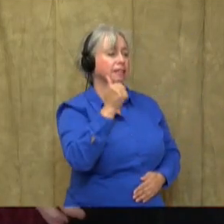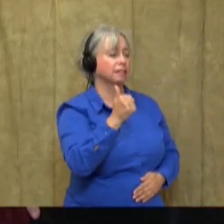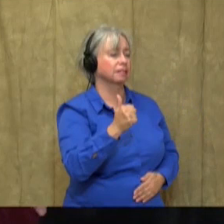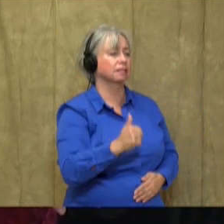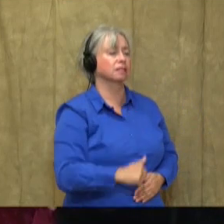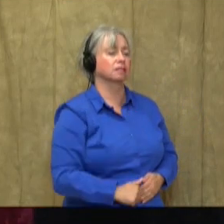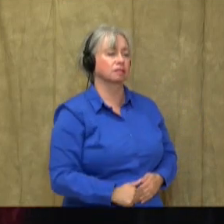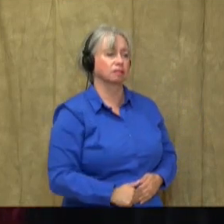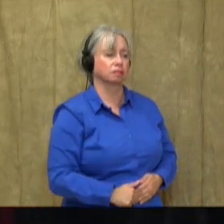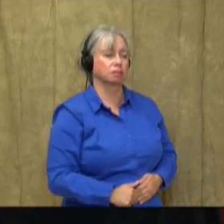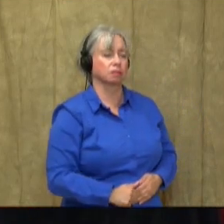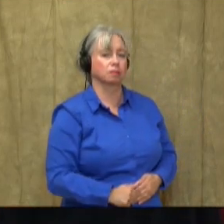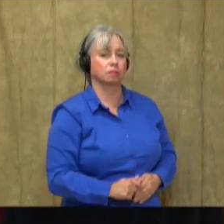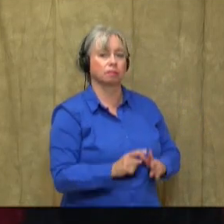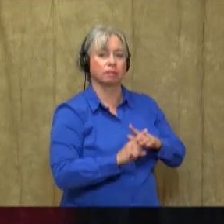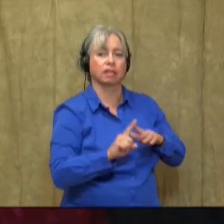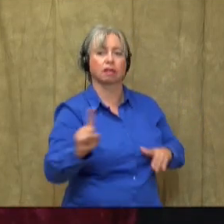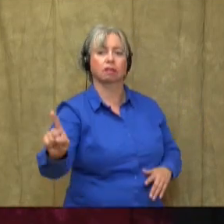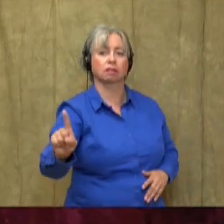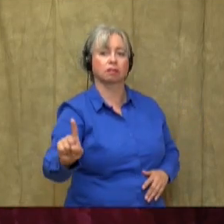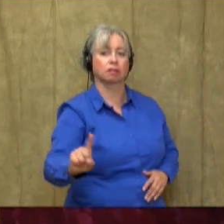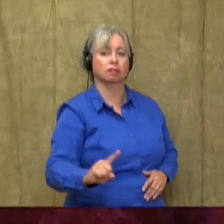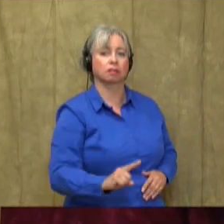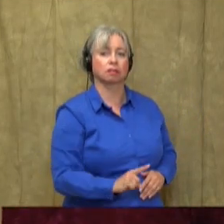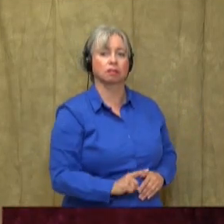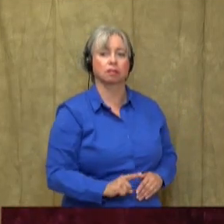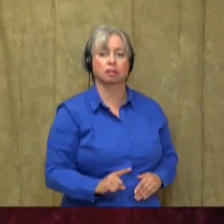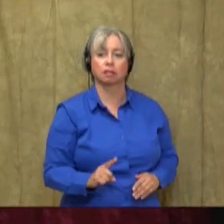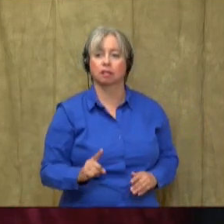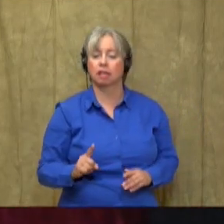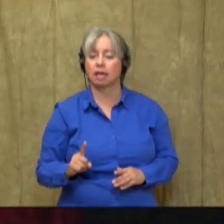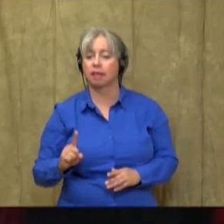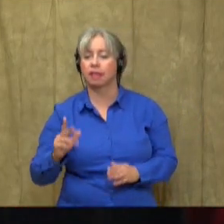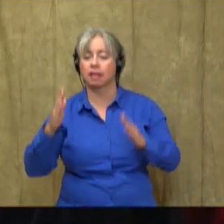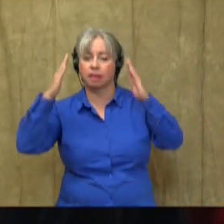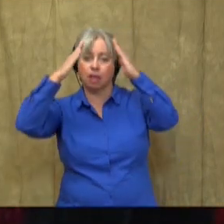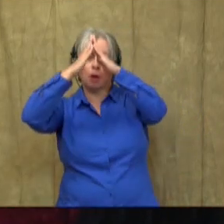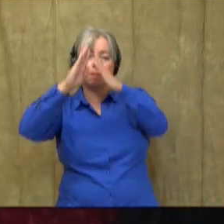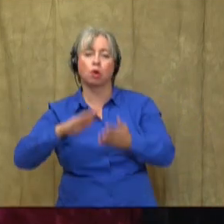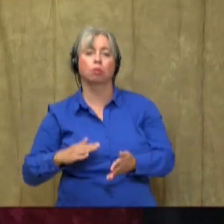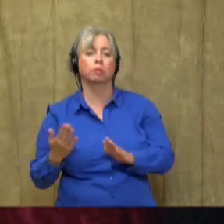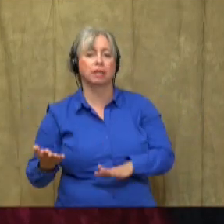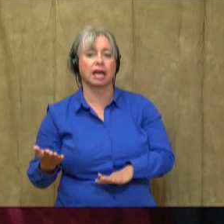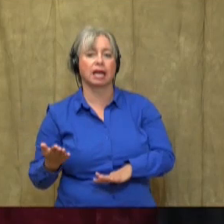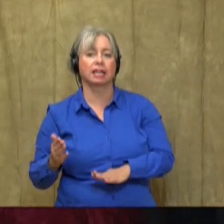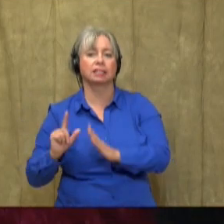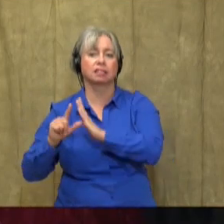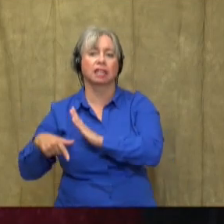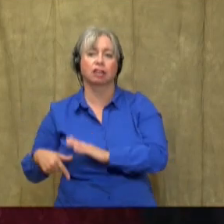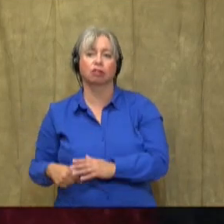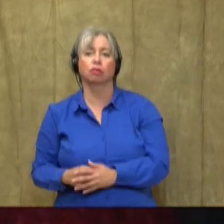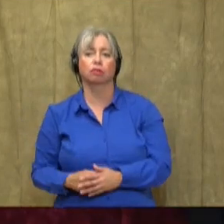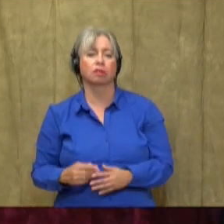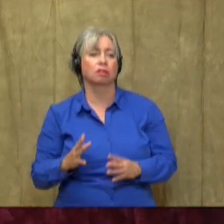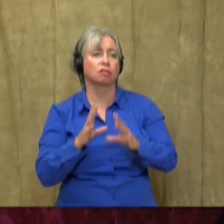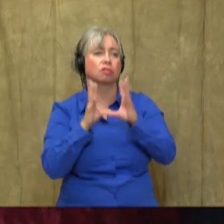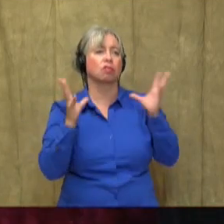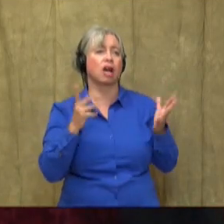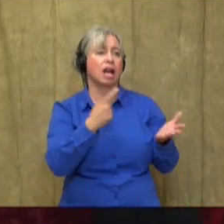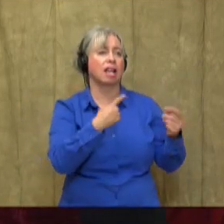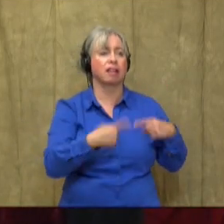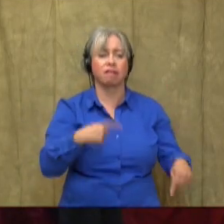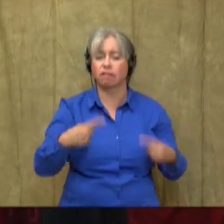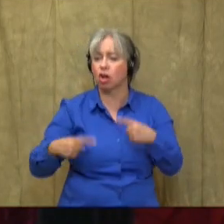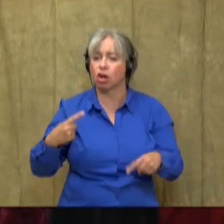the end, Henry deposes the Pope, and the Pope dies in exile. So you see, there's a lot of arguing going on between these popes